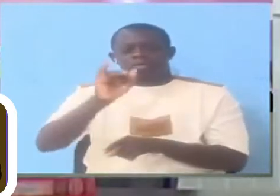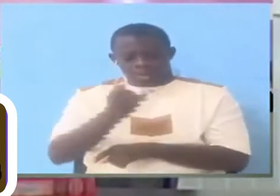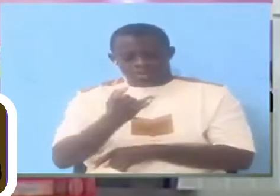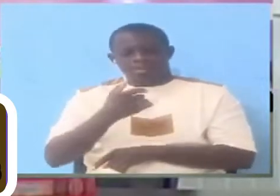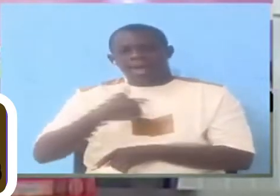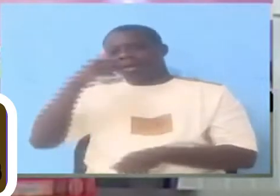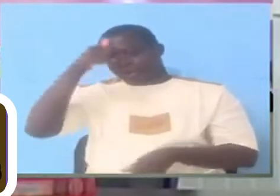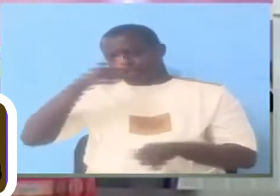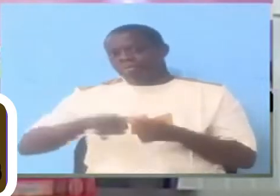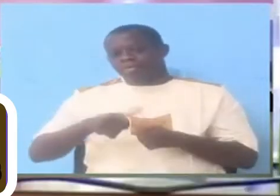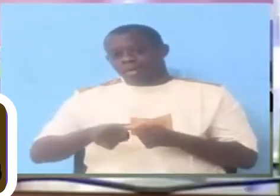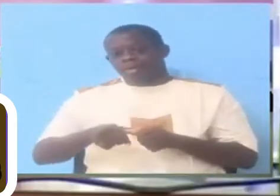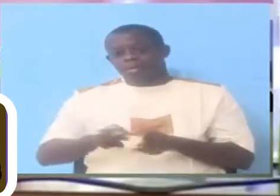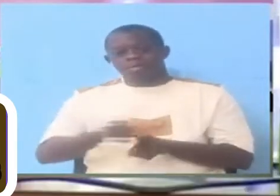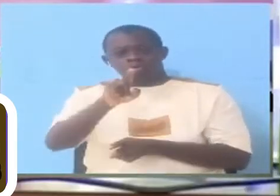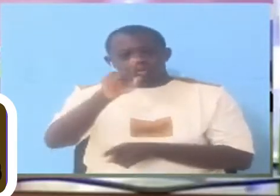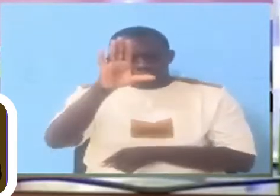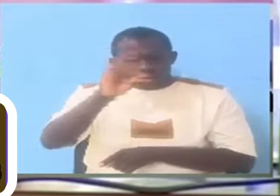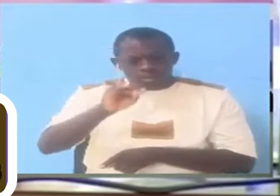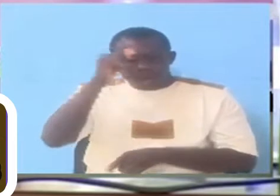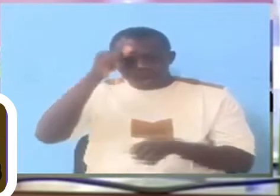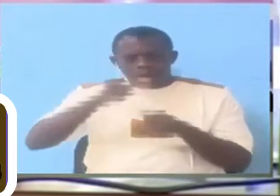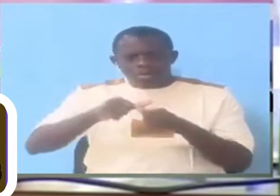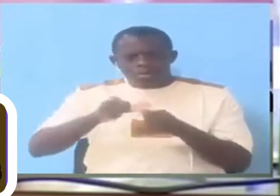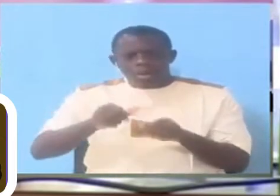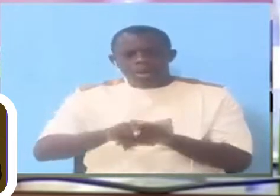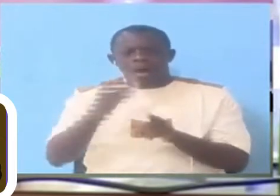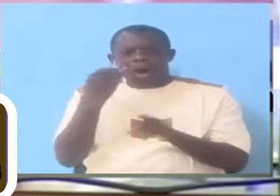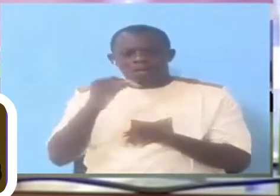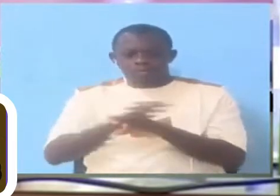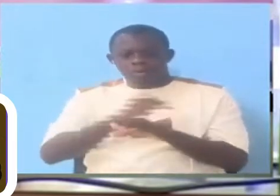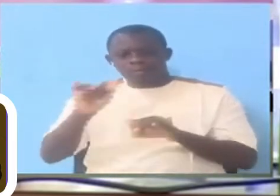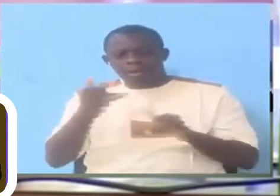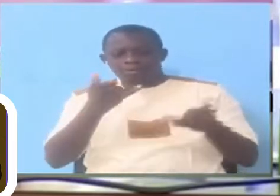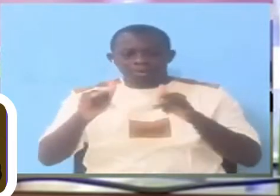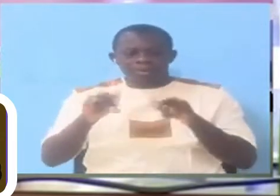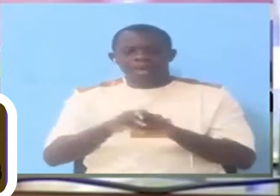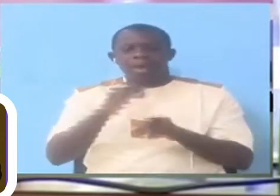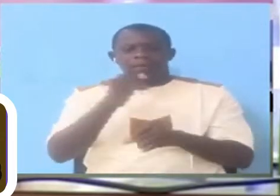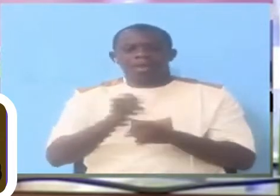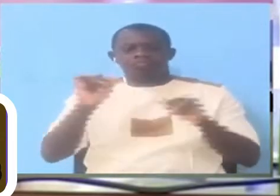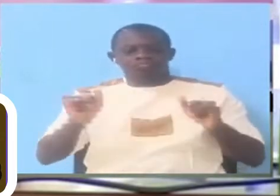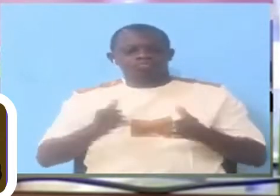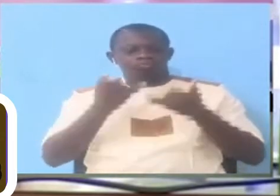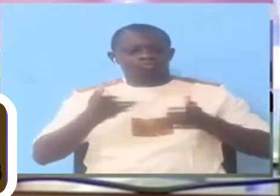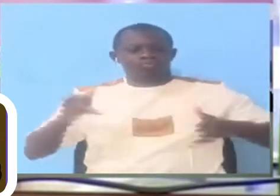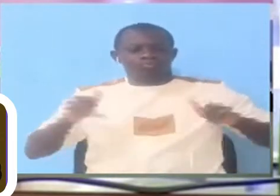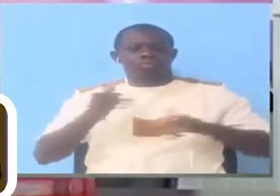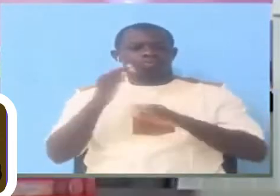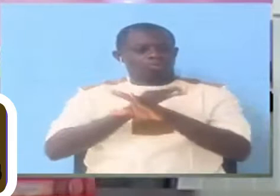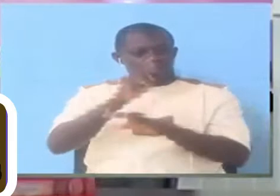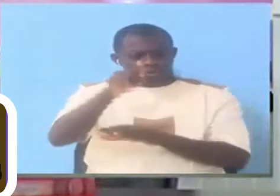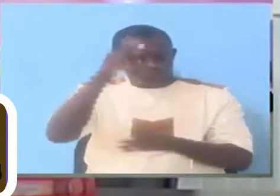Yes, I remember. Do you recall how the festivities were celebrated?